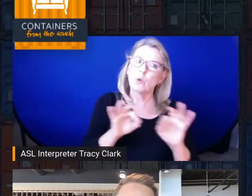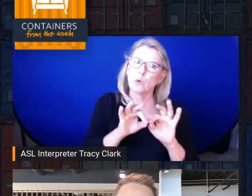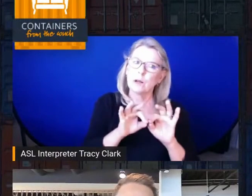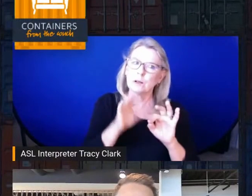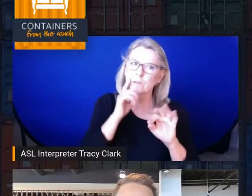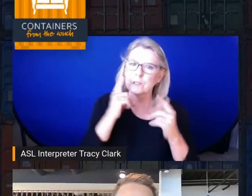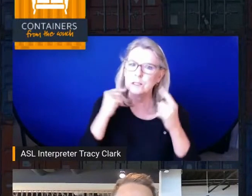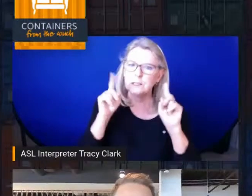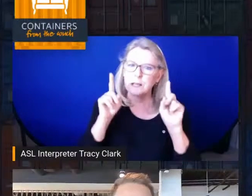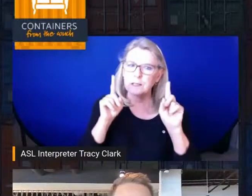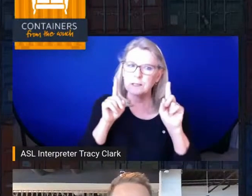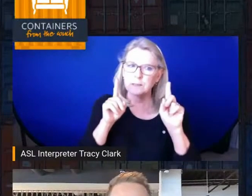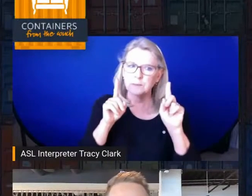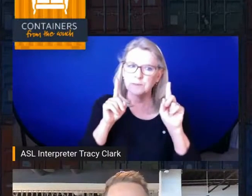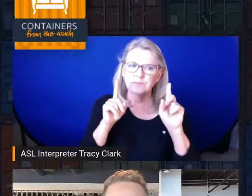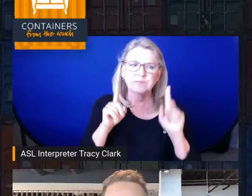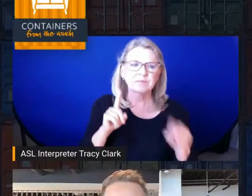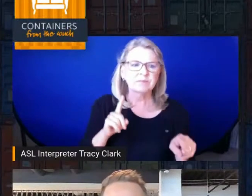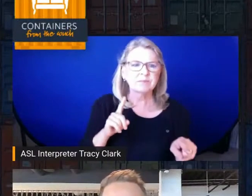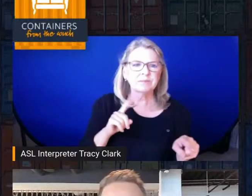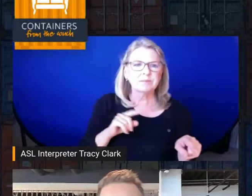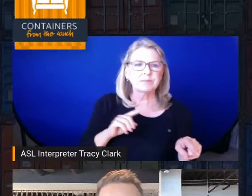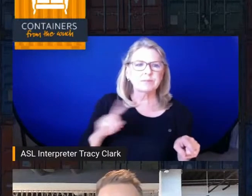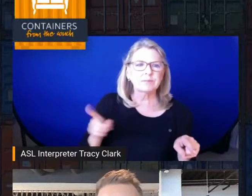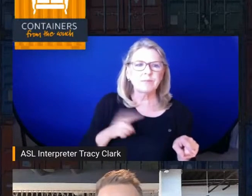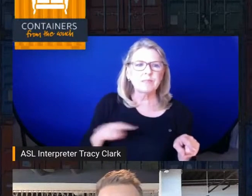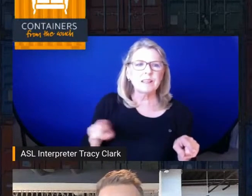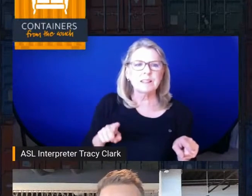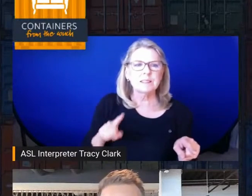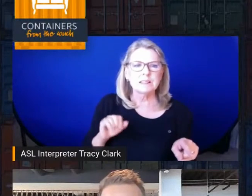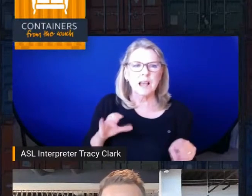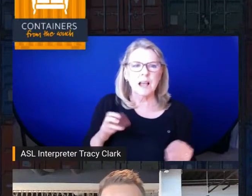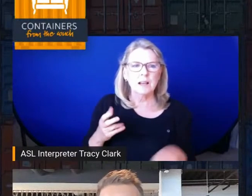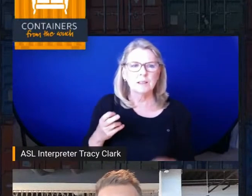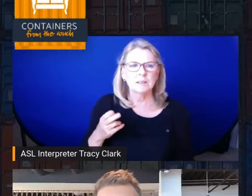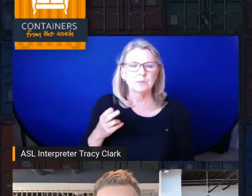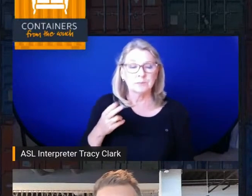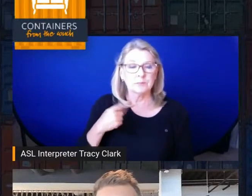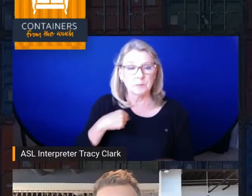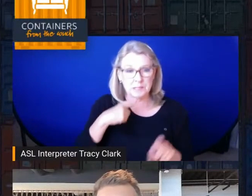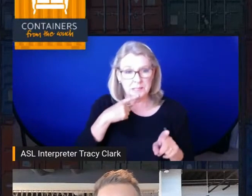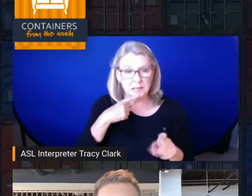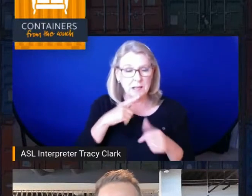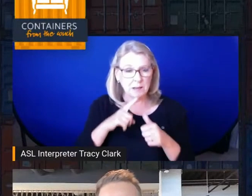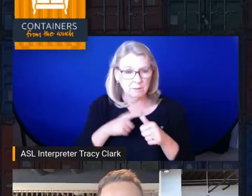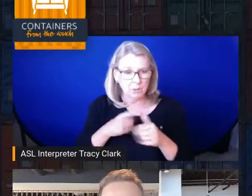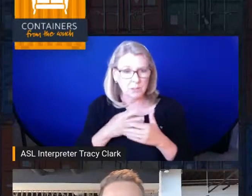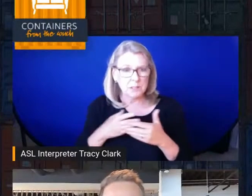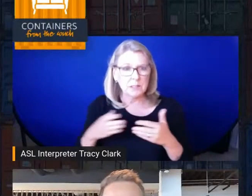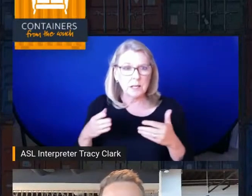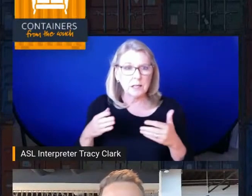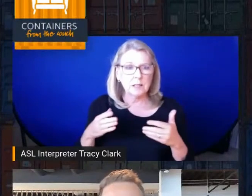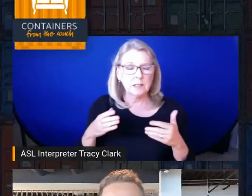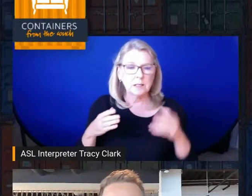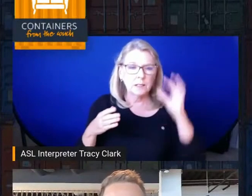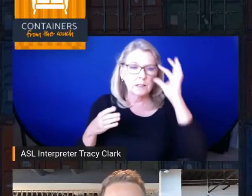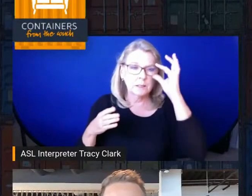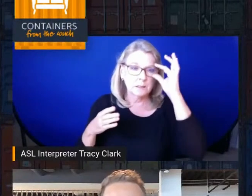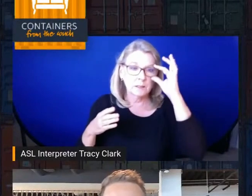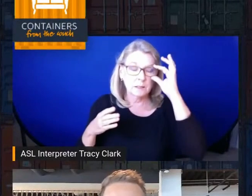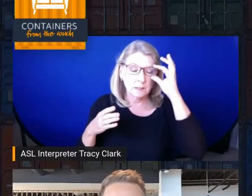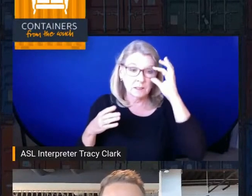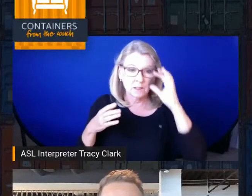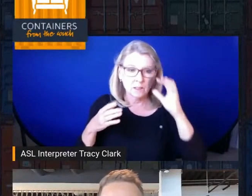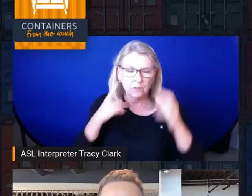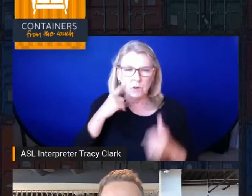Yeah, I'm gonna riff on that. I basically say like the first thing to, you know, in addressing a challenge is